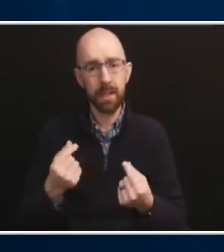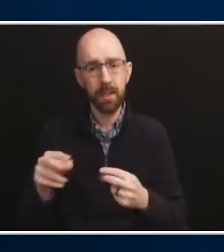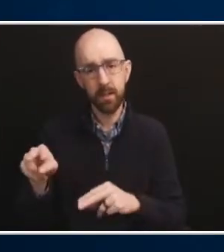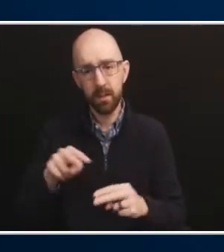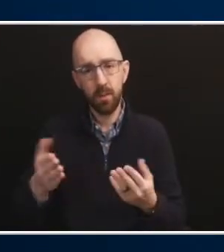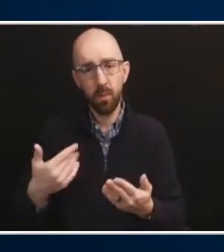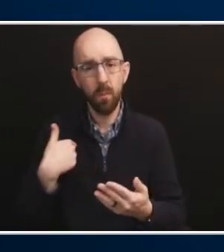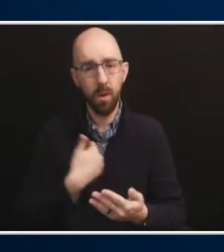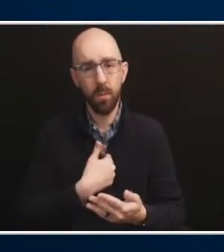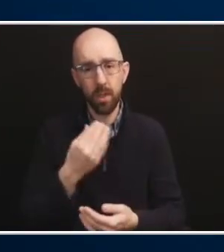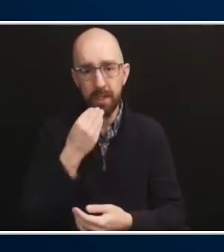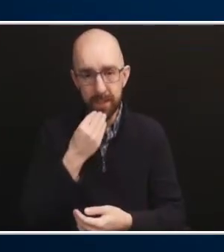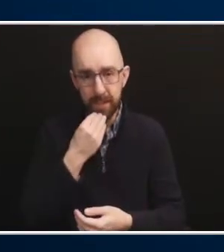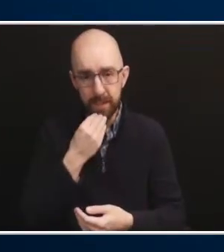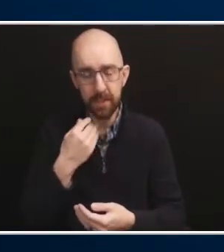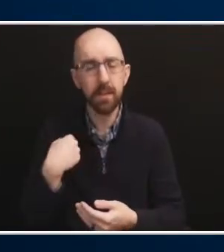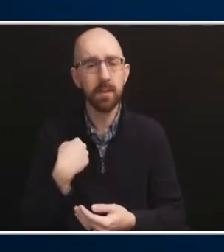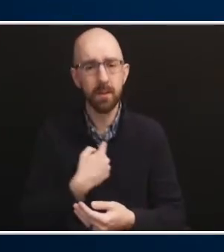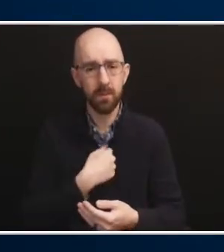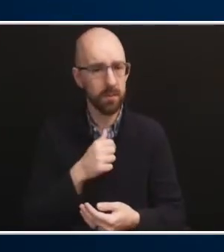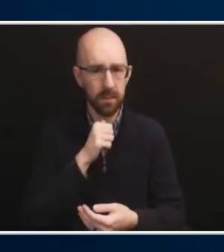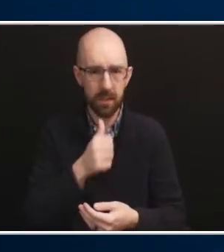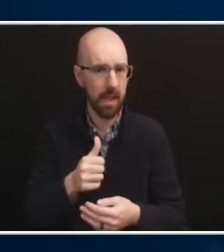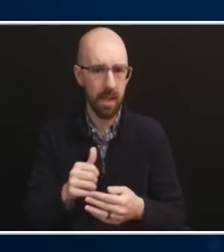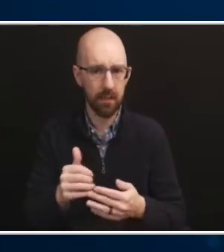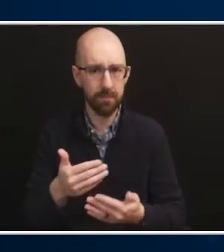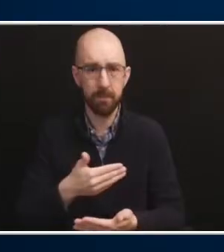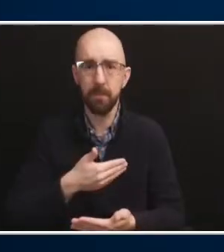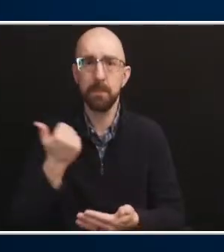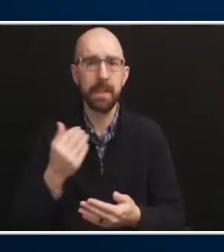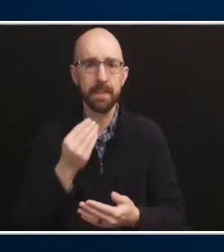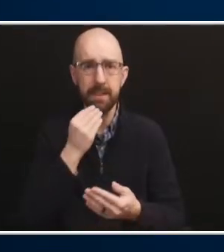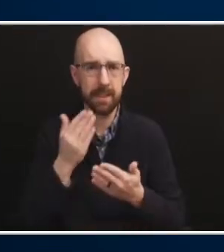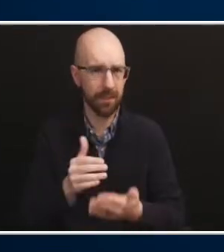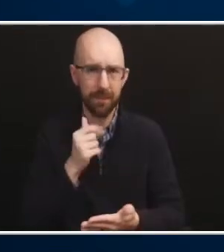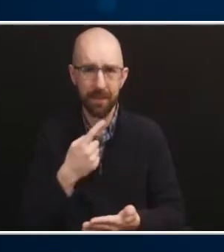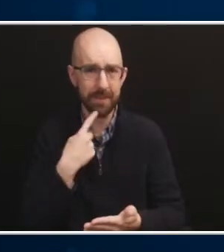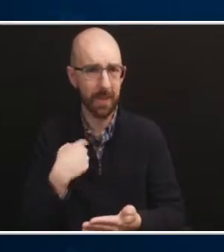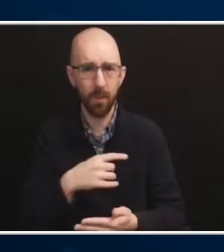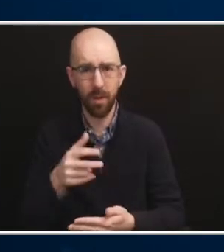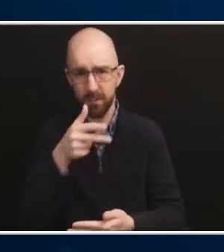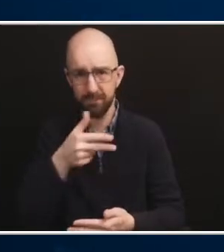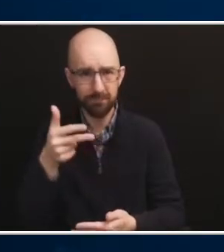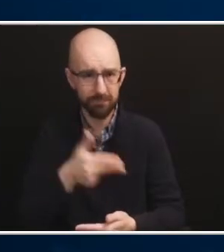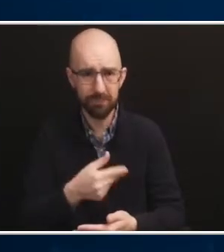and we were not the greatest eaters. I'm not going to say we were terrible eaters, but